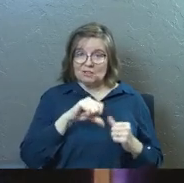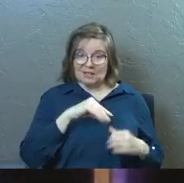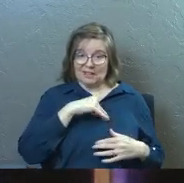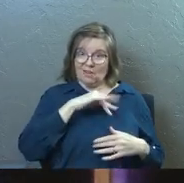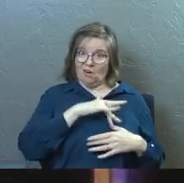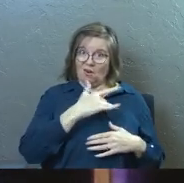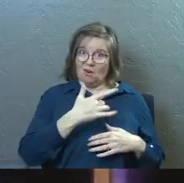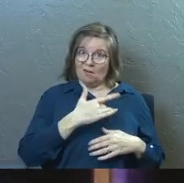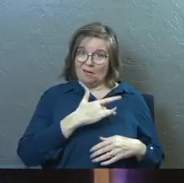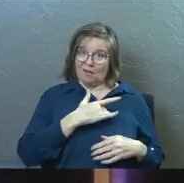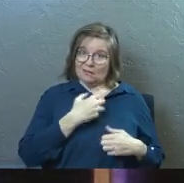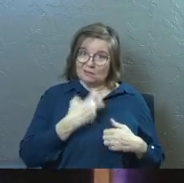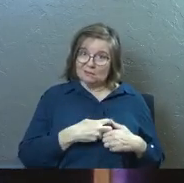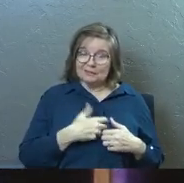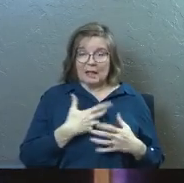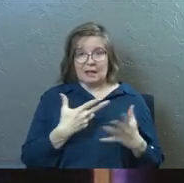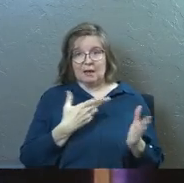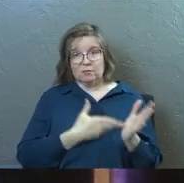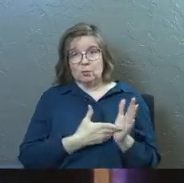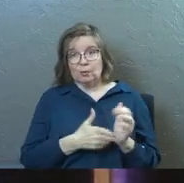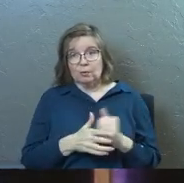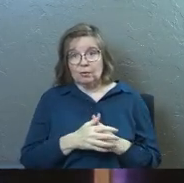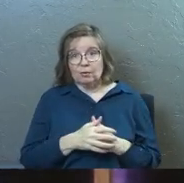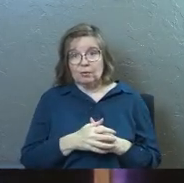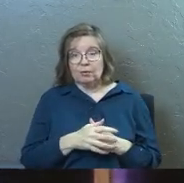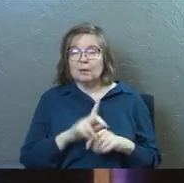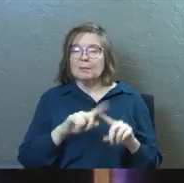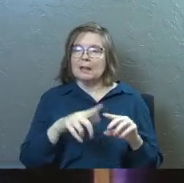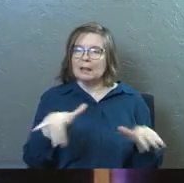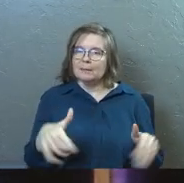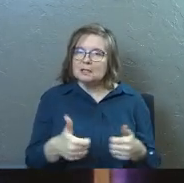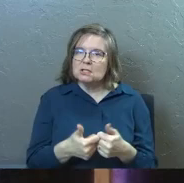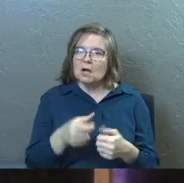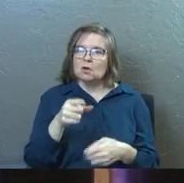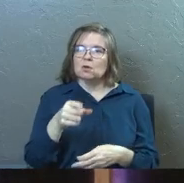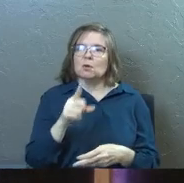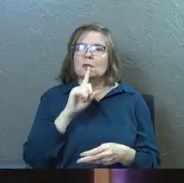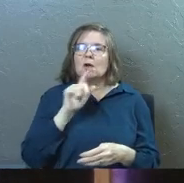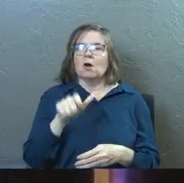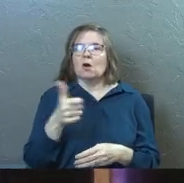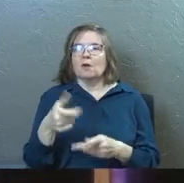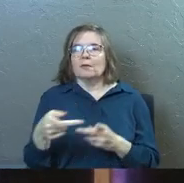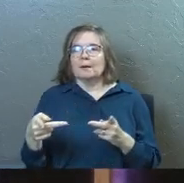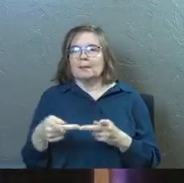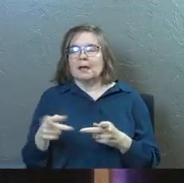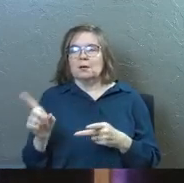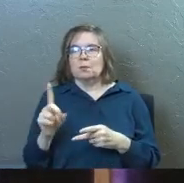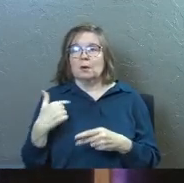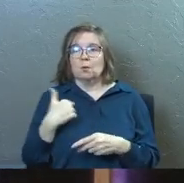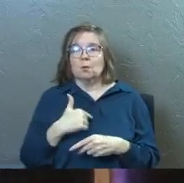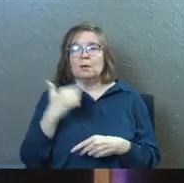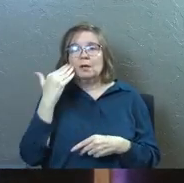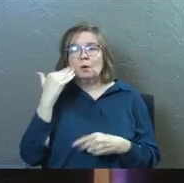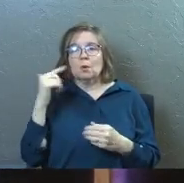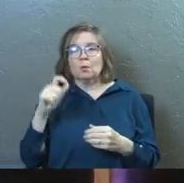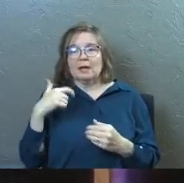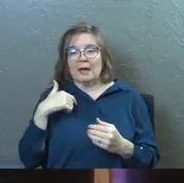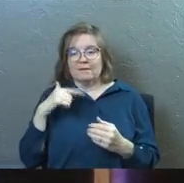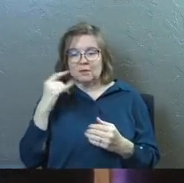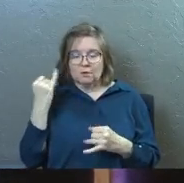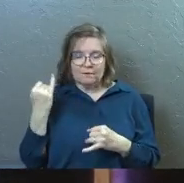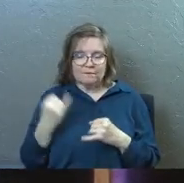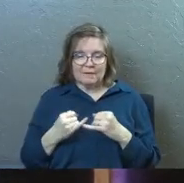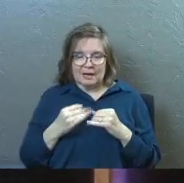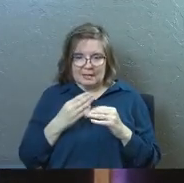uncircumcised in heart, that's a lot of truth. But let me challenge you, there are other places where we know we have to